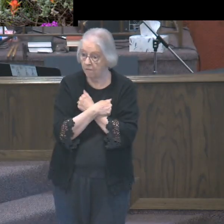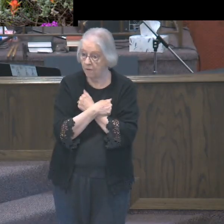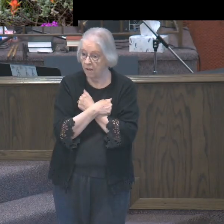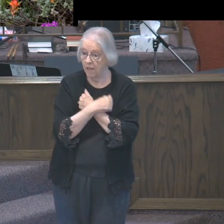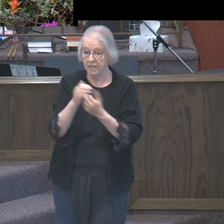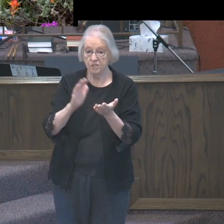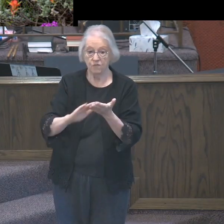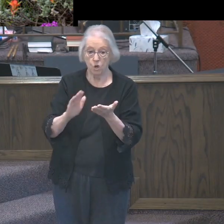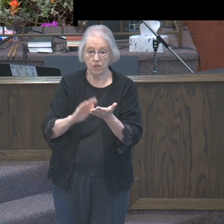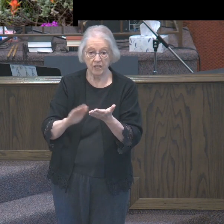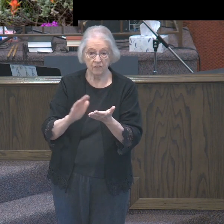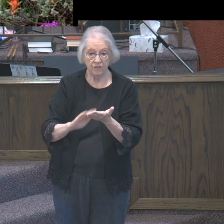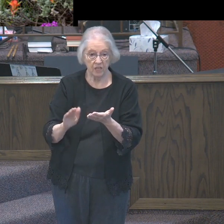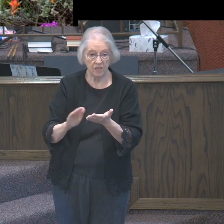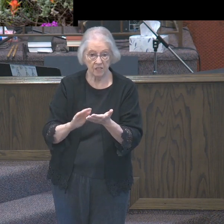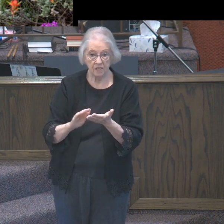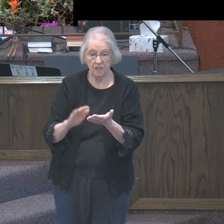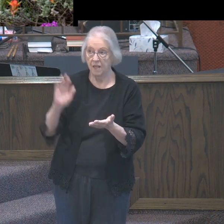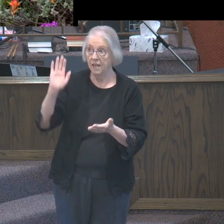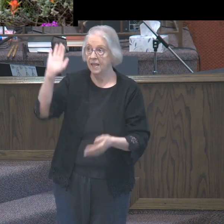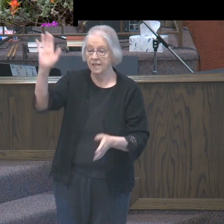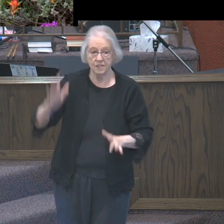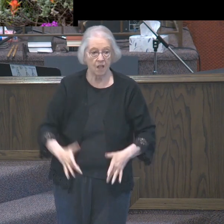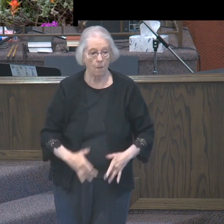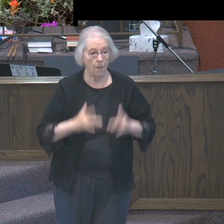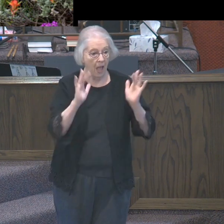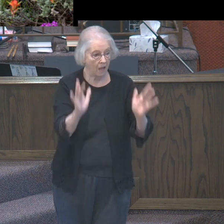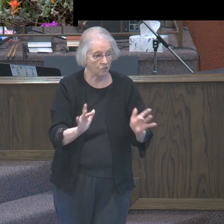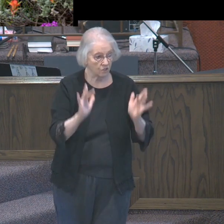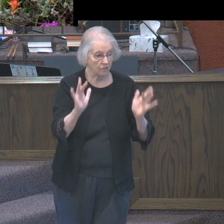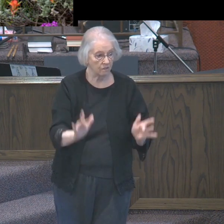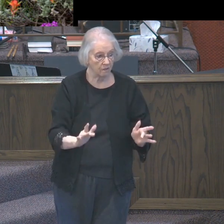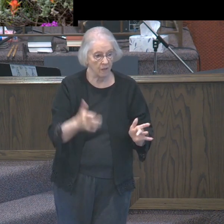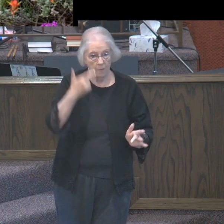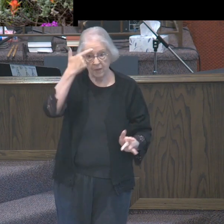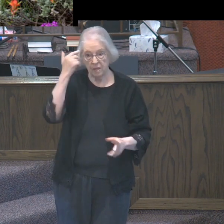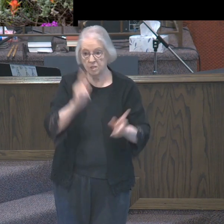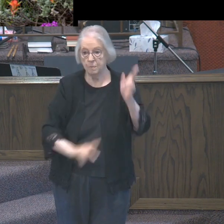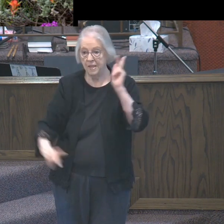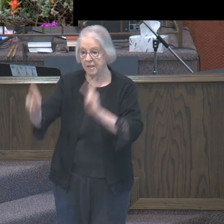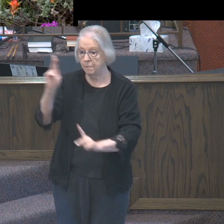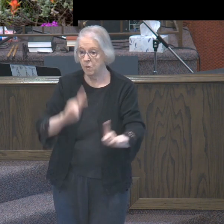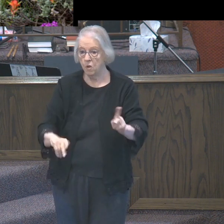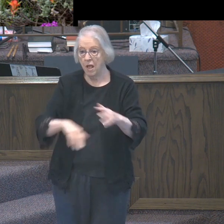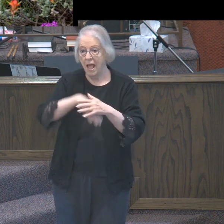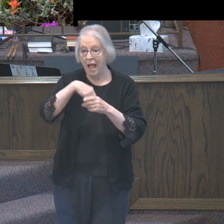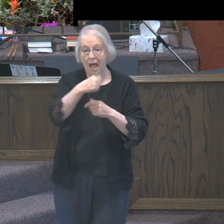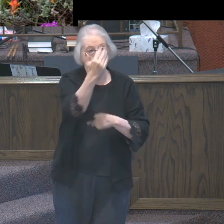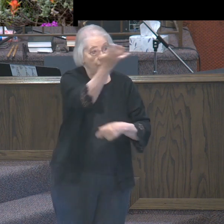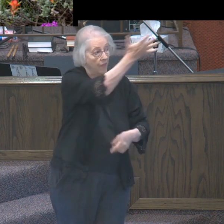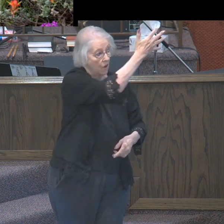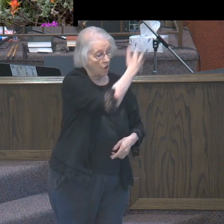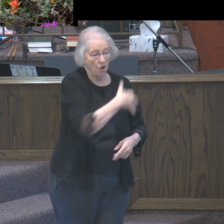strengthen and solidify your beliefs? I believe that it's very important